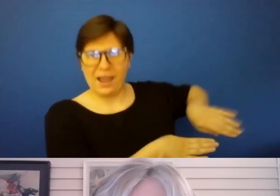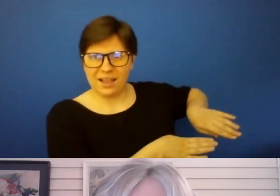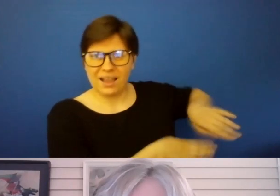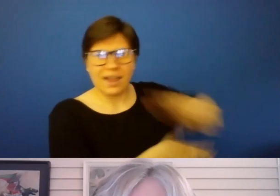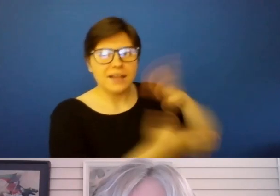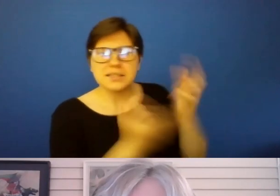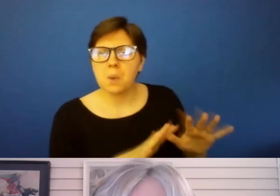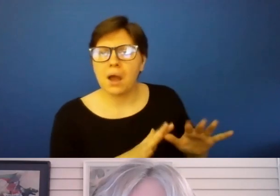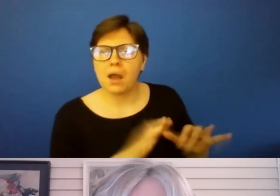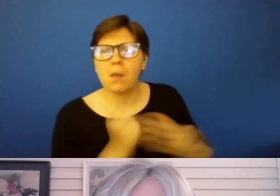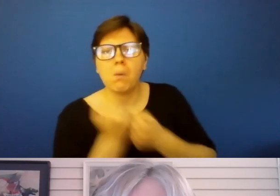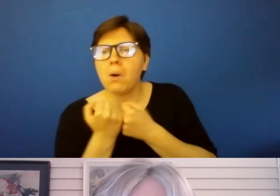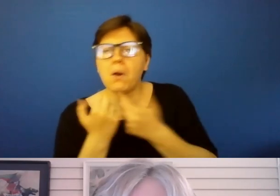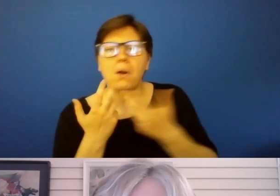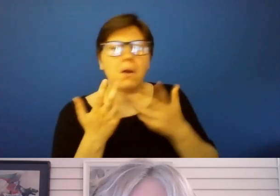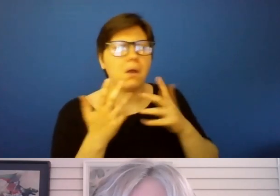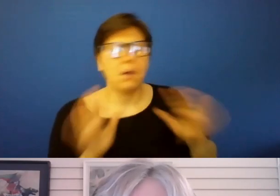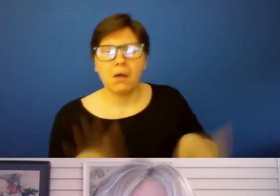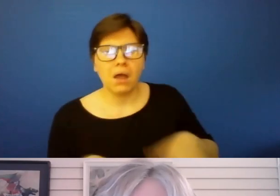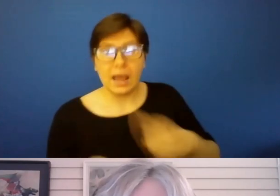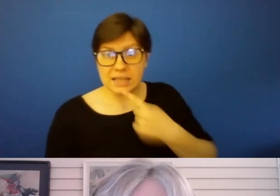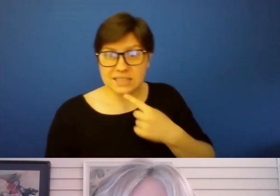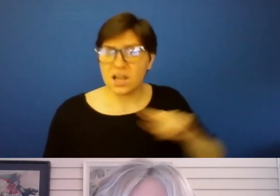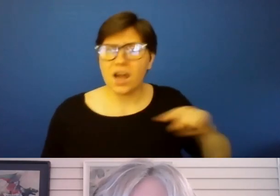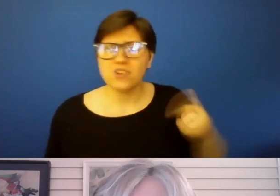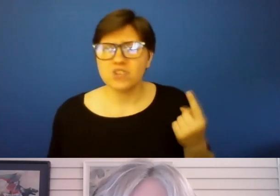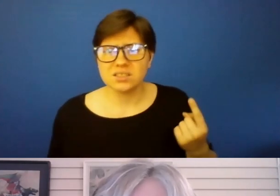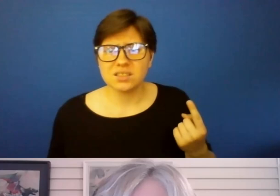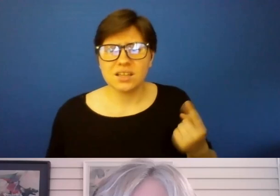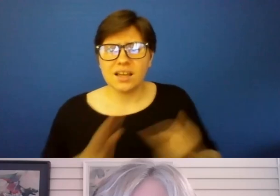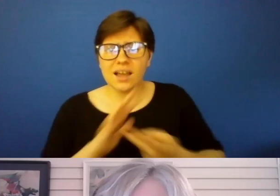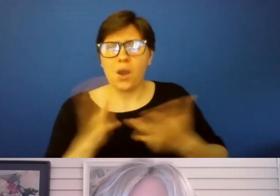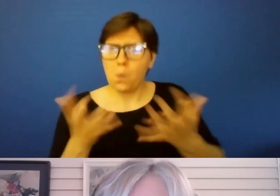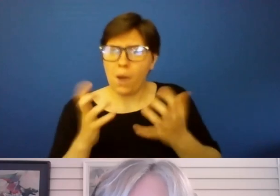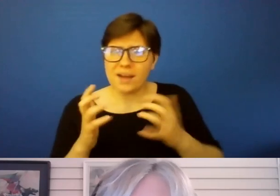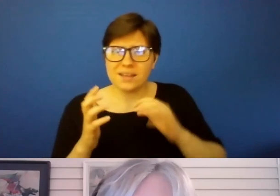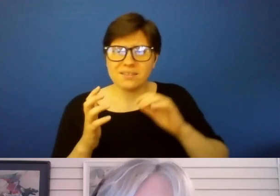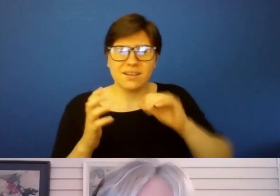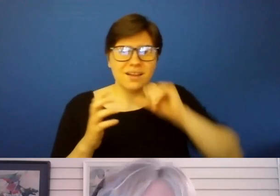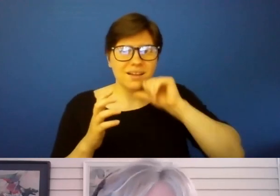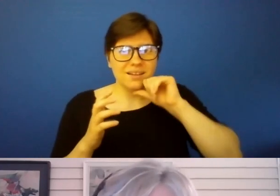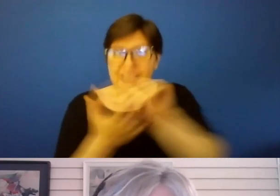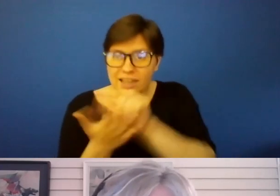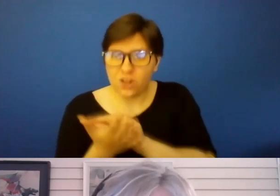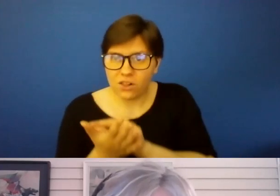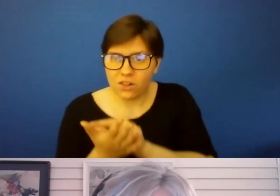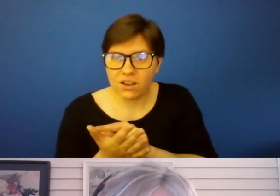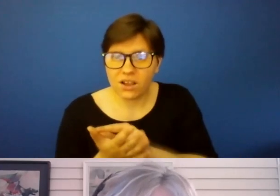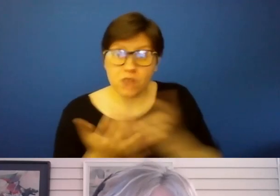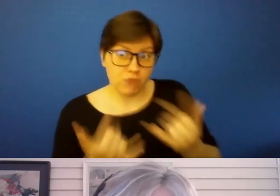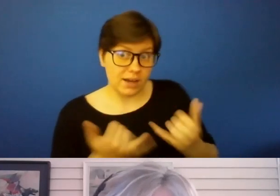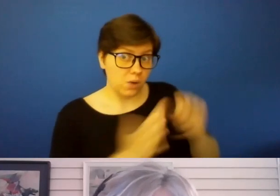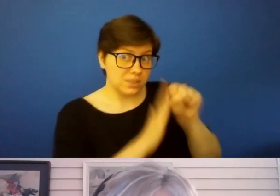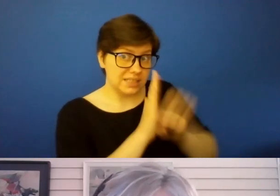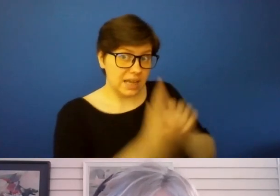support or anything like that. He just says, just decriminalize it. Because as of now, the state government of